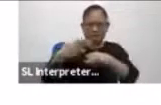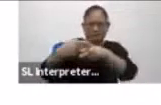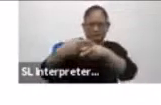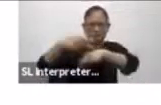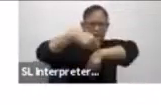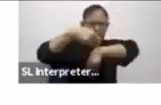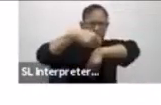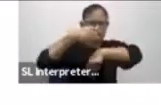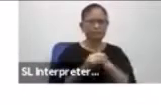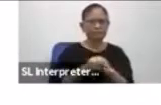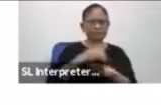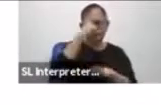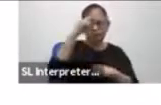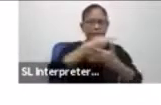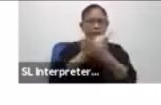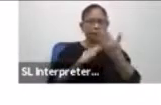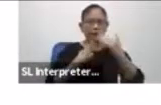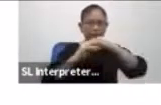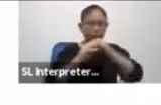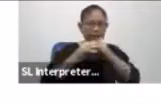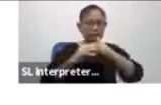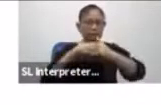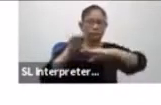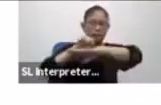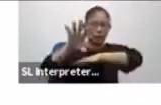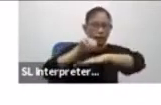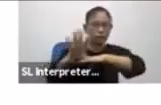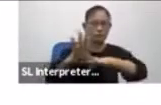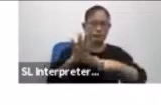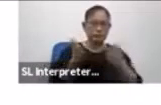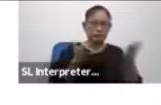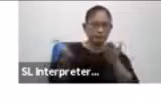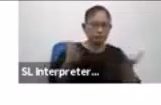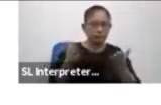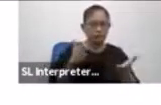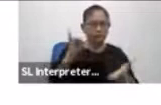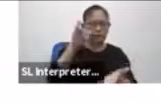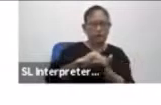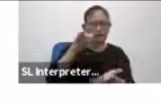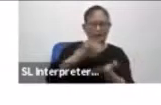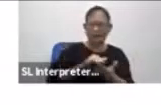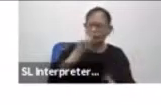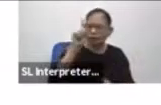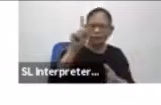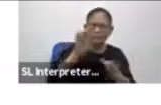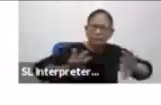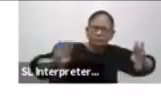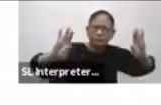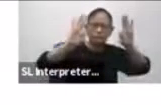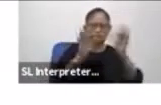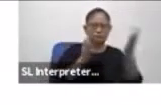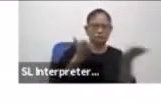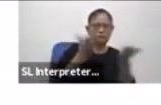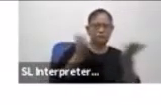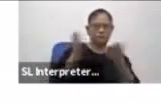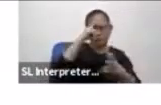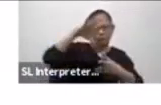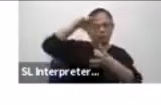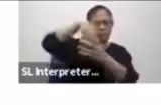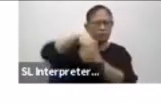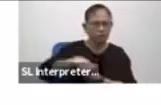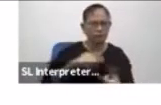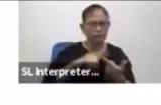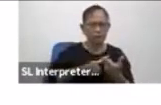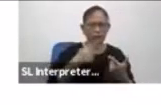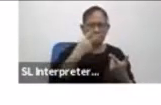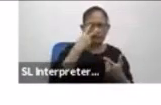of adaptation of counseling services, which have really emerged as a key essential service during COVID-19, we've seen